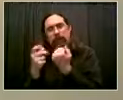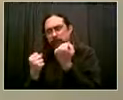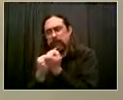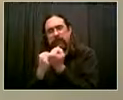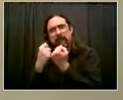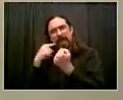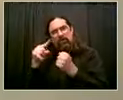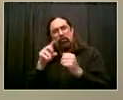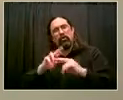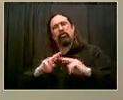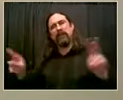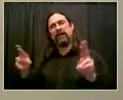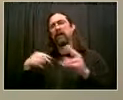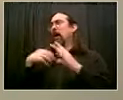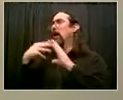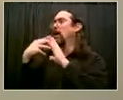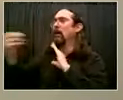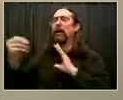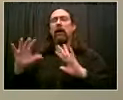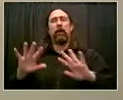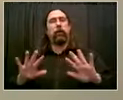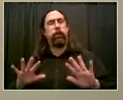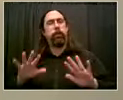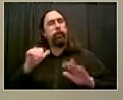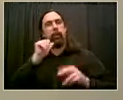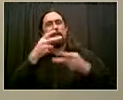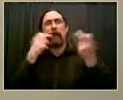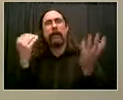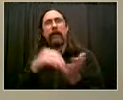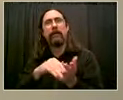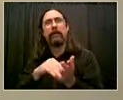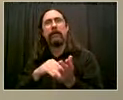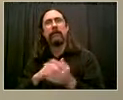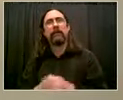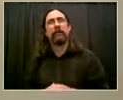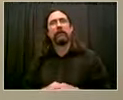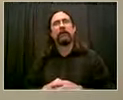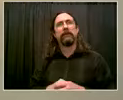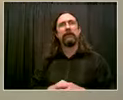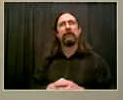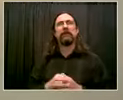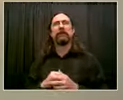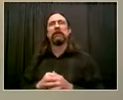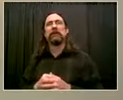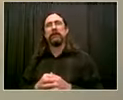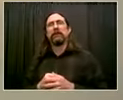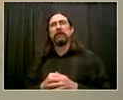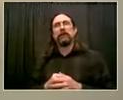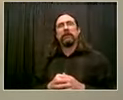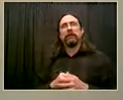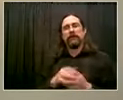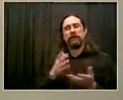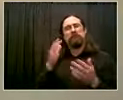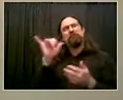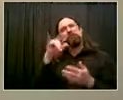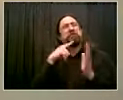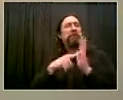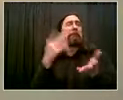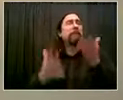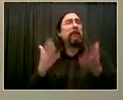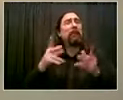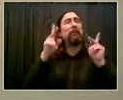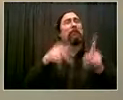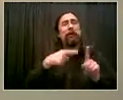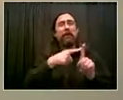to be able to say, you know what, this is your course. This is your plan, you get out, that tells that person